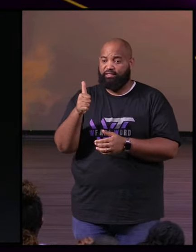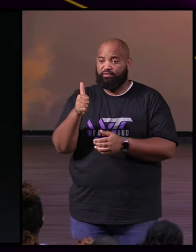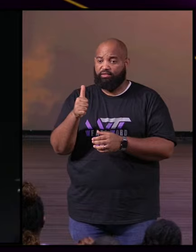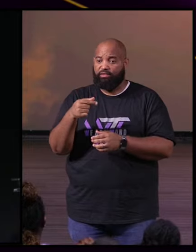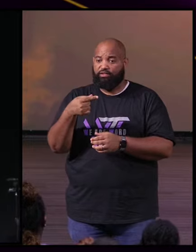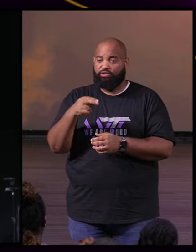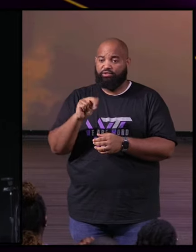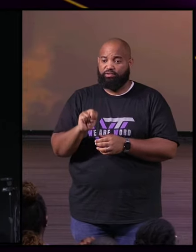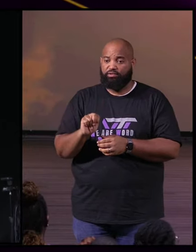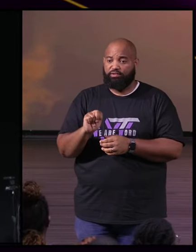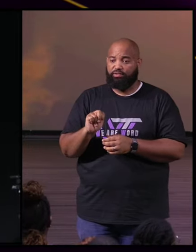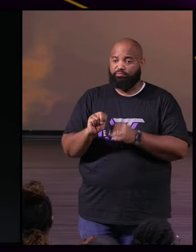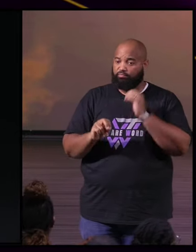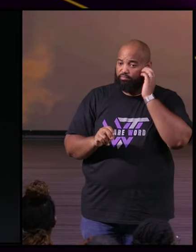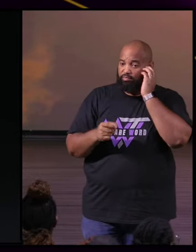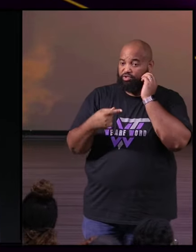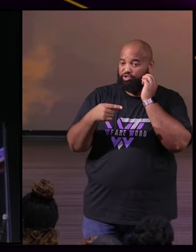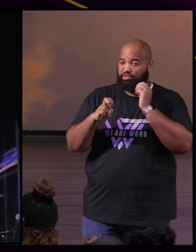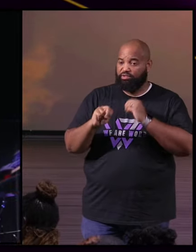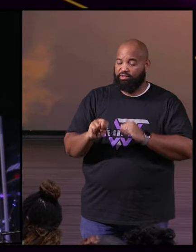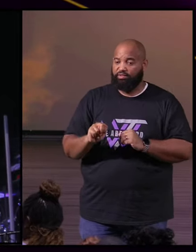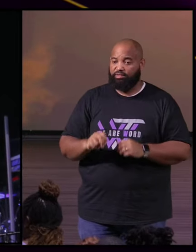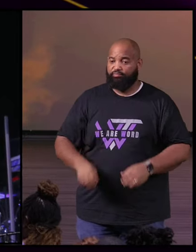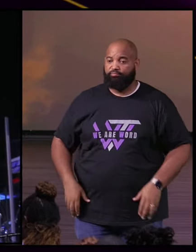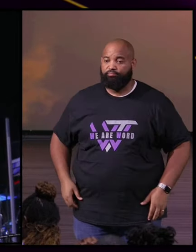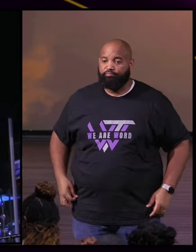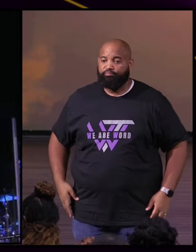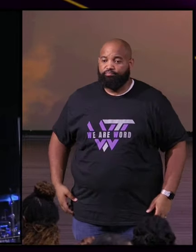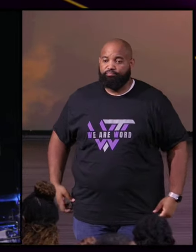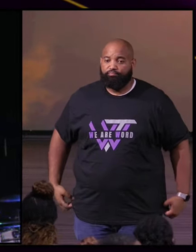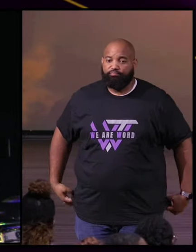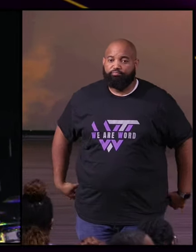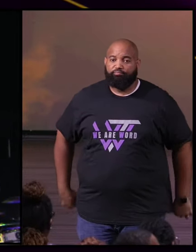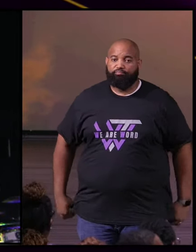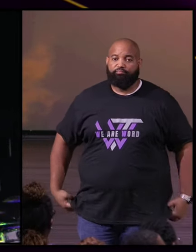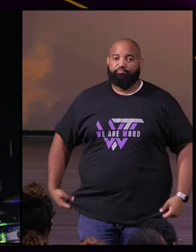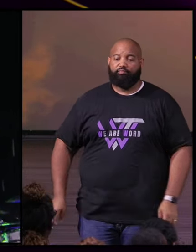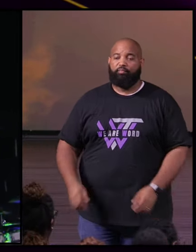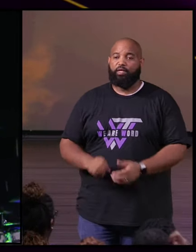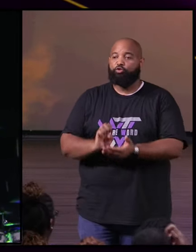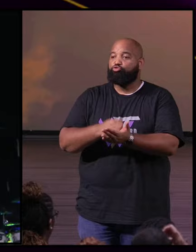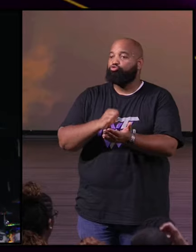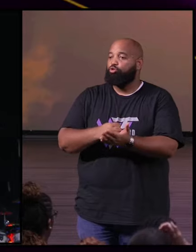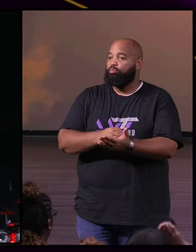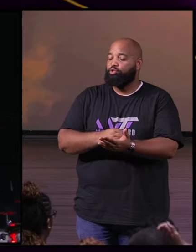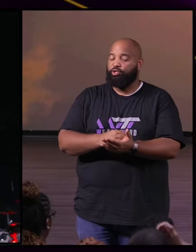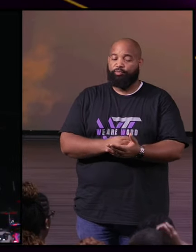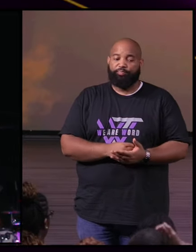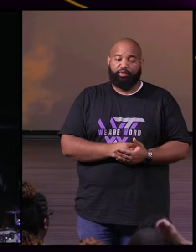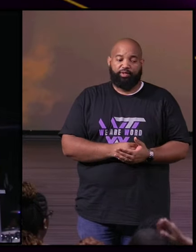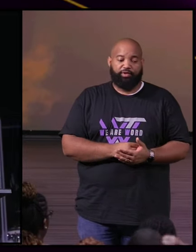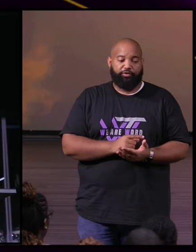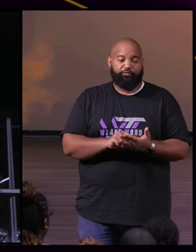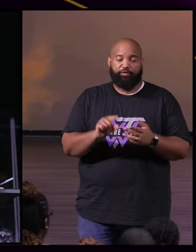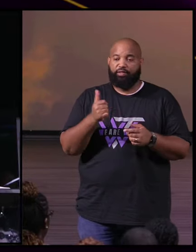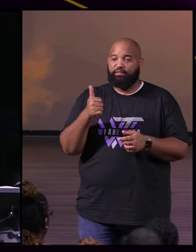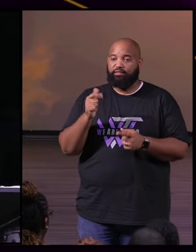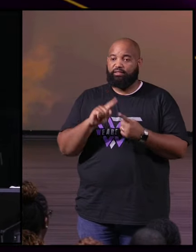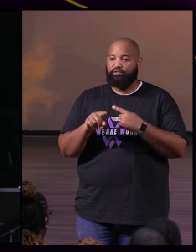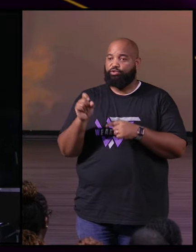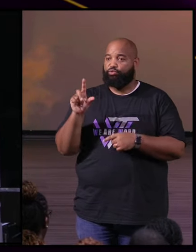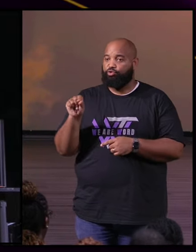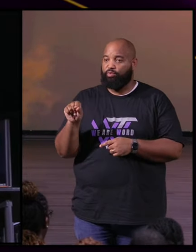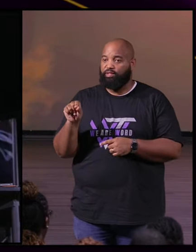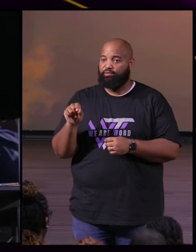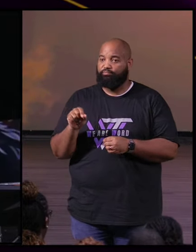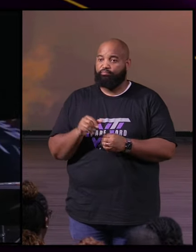All In. And today I want to lift up, beginning at verse 10 down to verse 20. It's going to be on the screen for